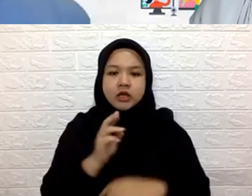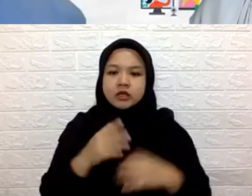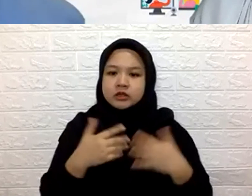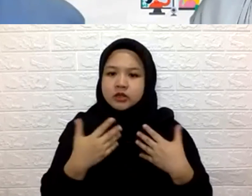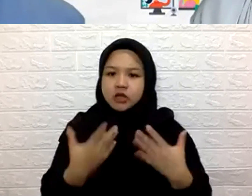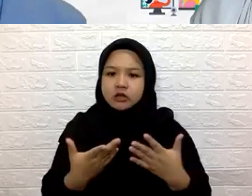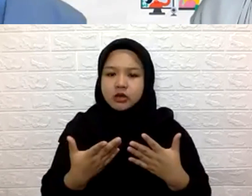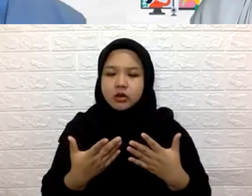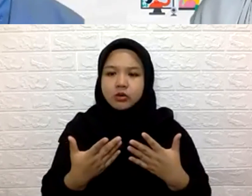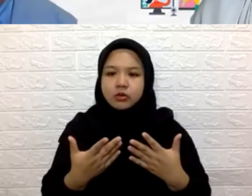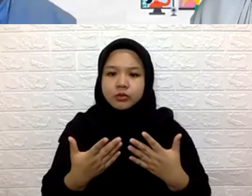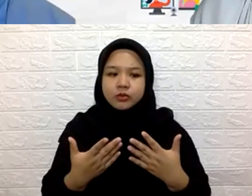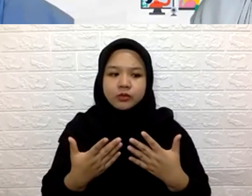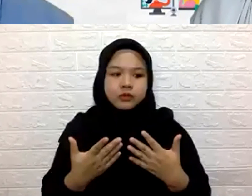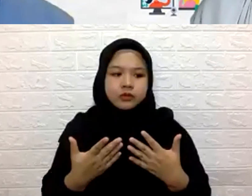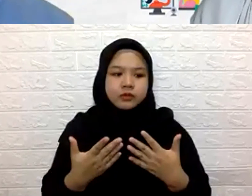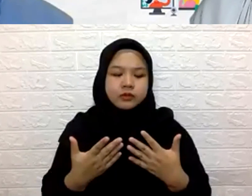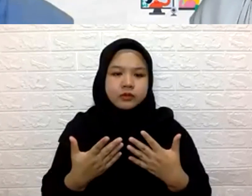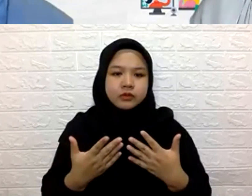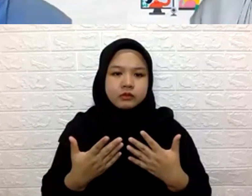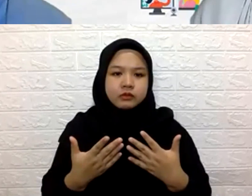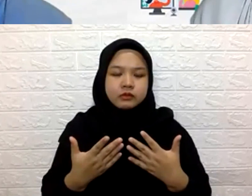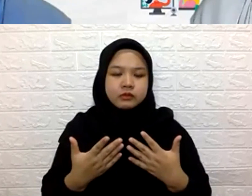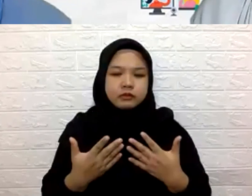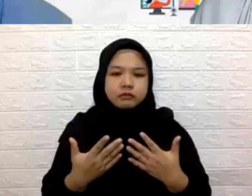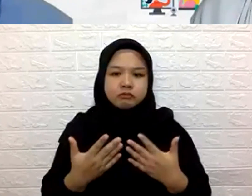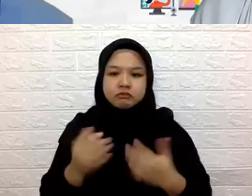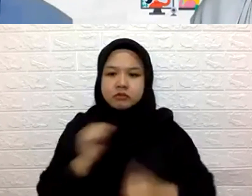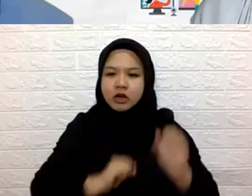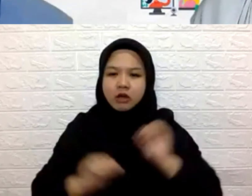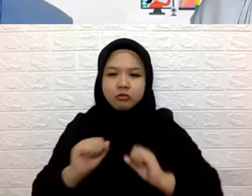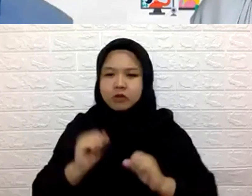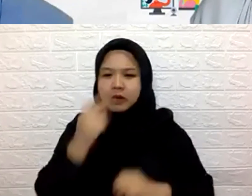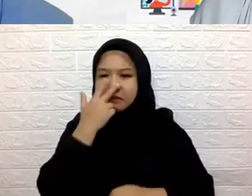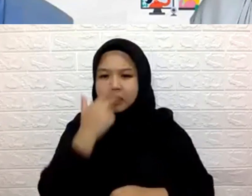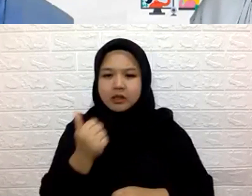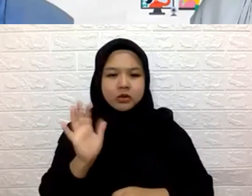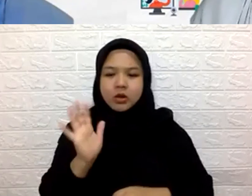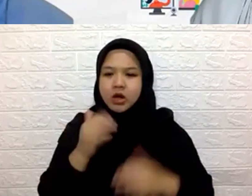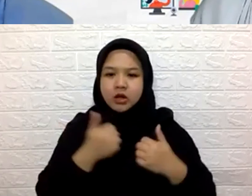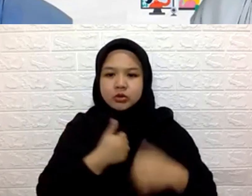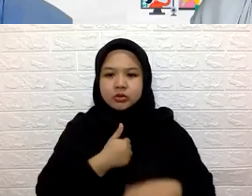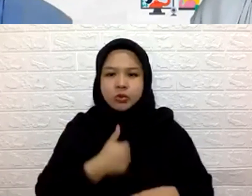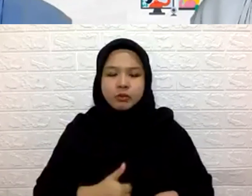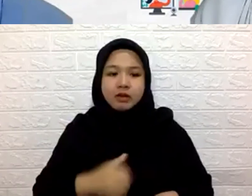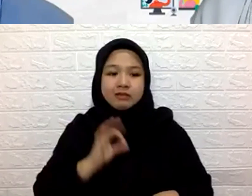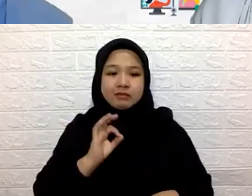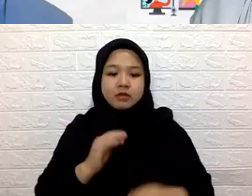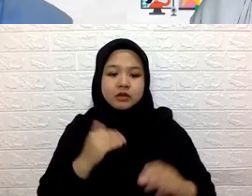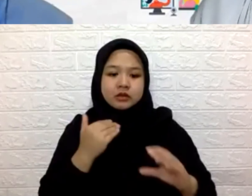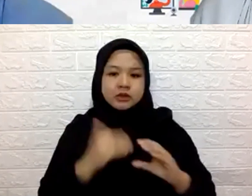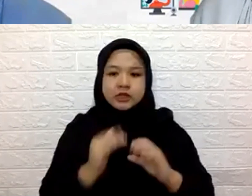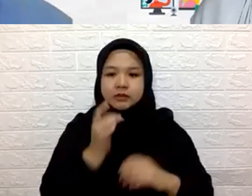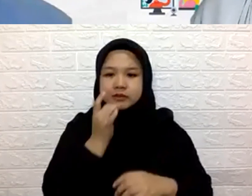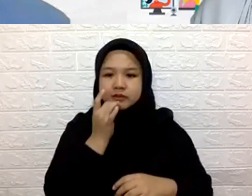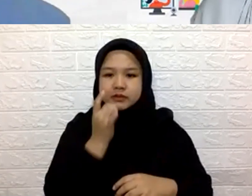was not appropriate or not polite when they sent SMS or WhatsApp messages to a client,